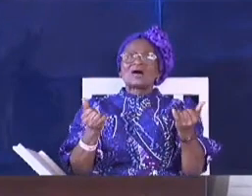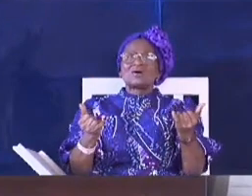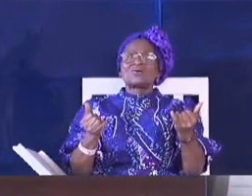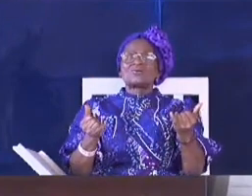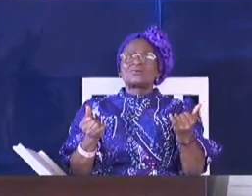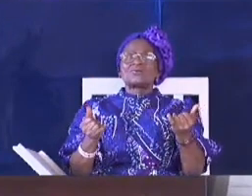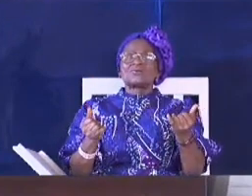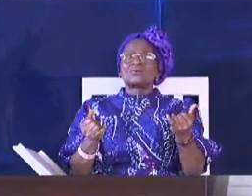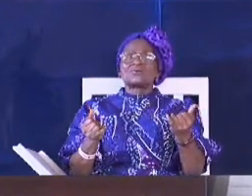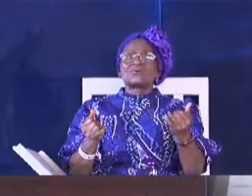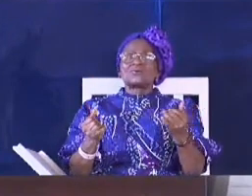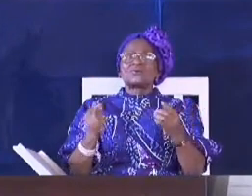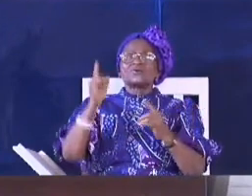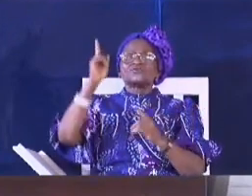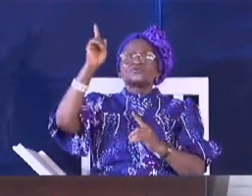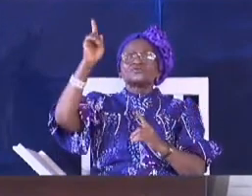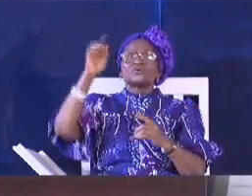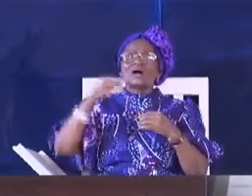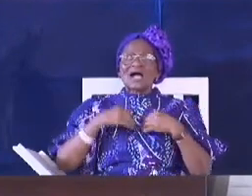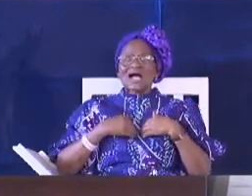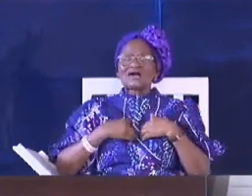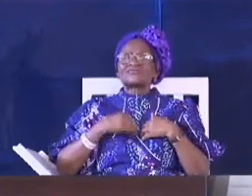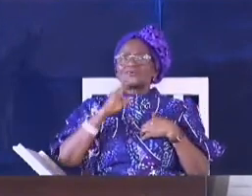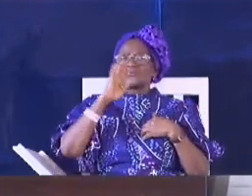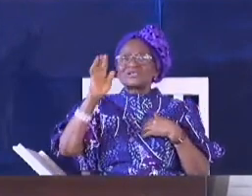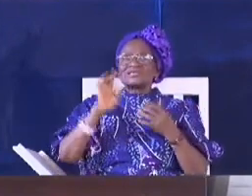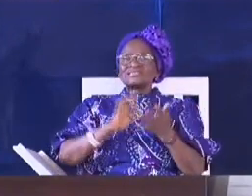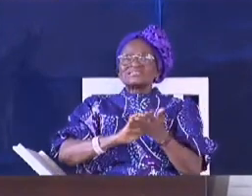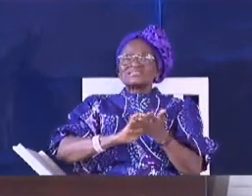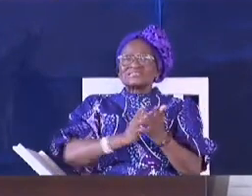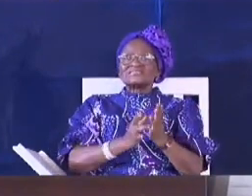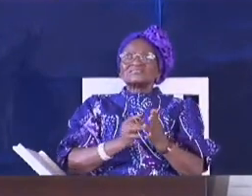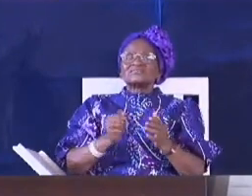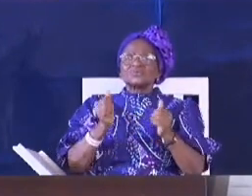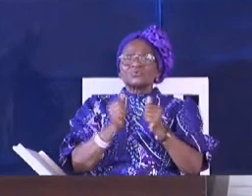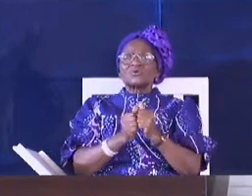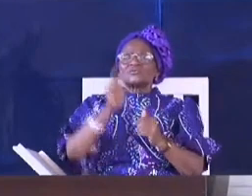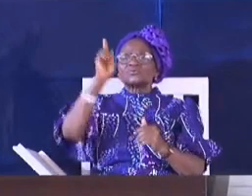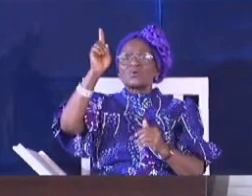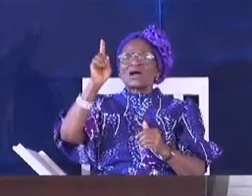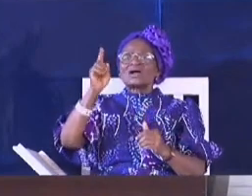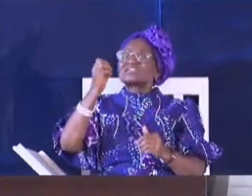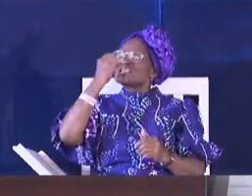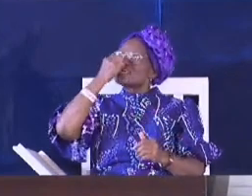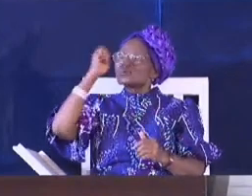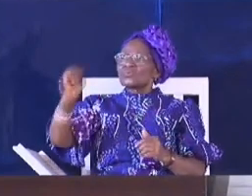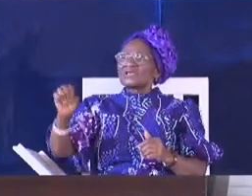you have been dealing with one wicked king.